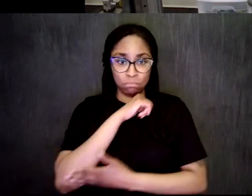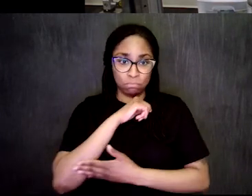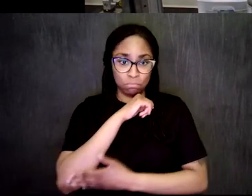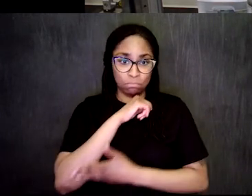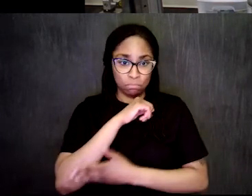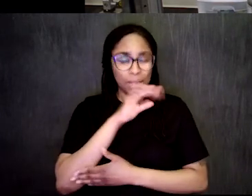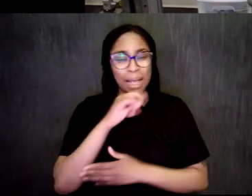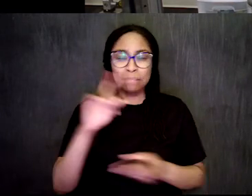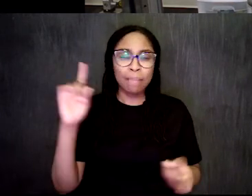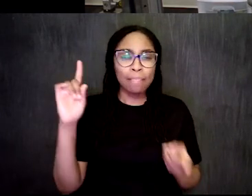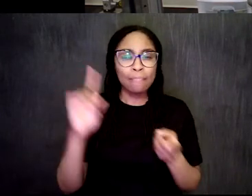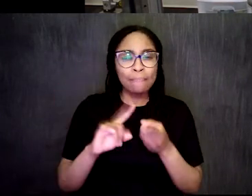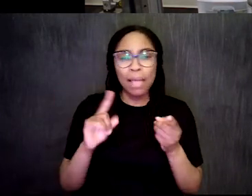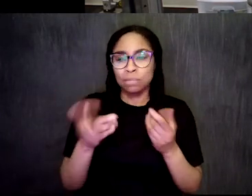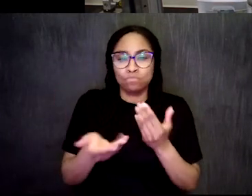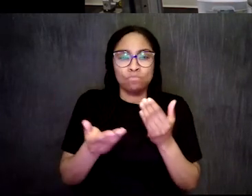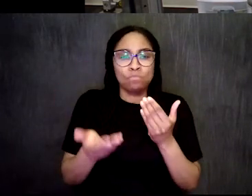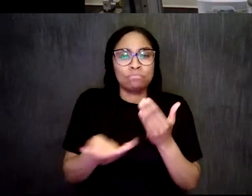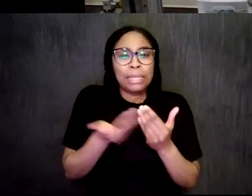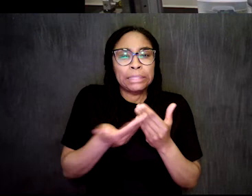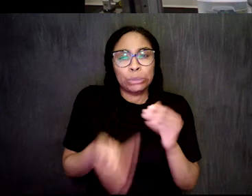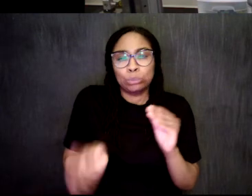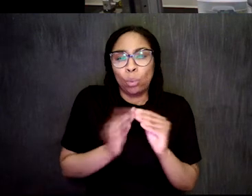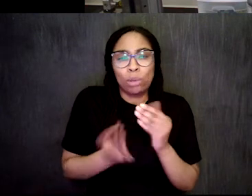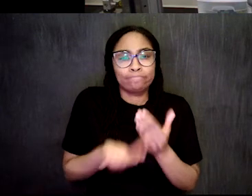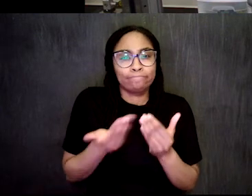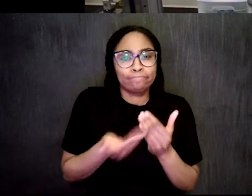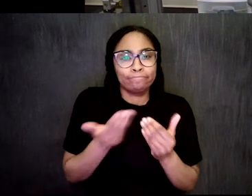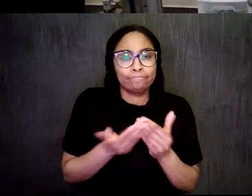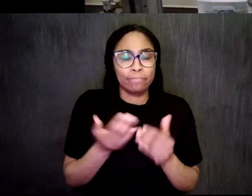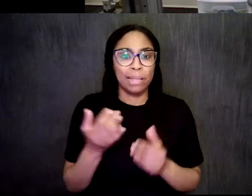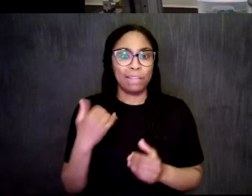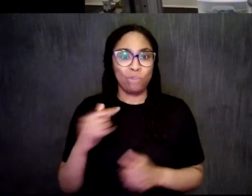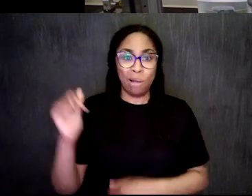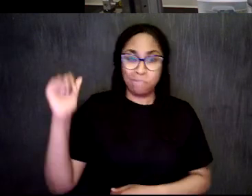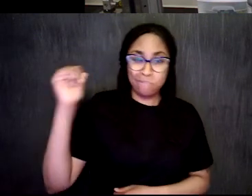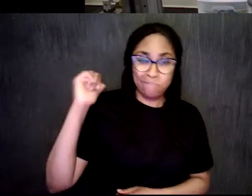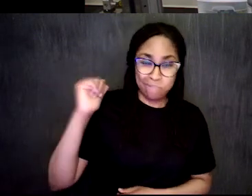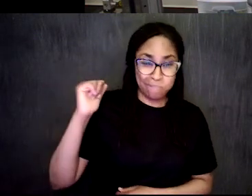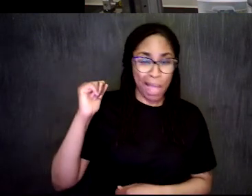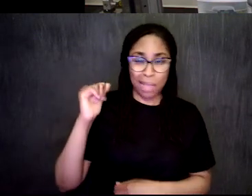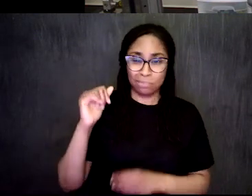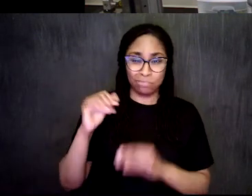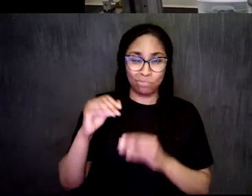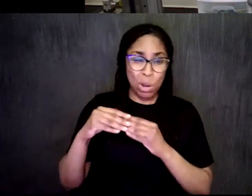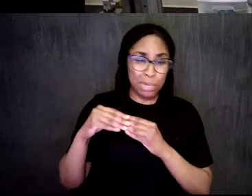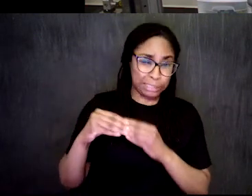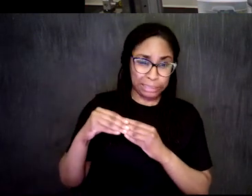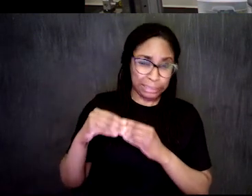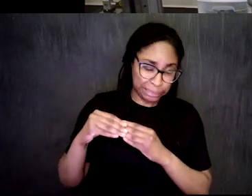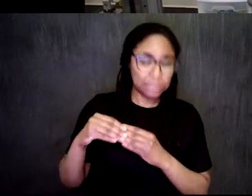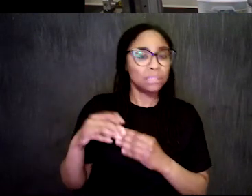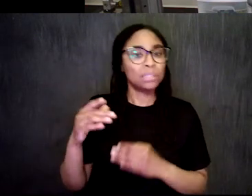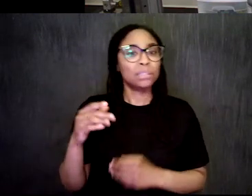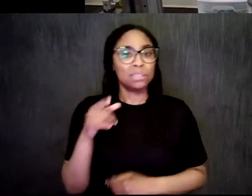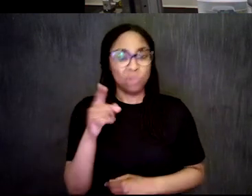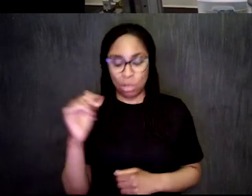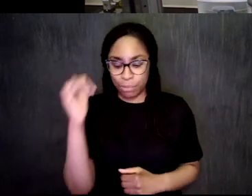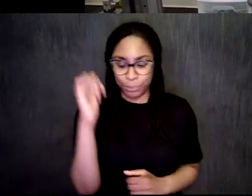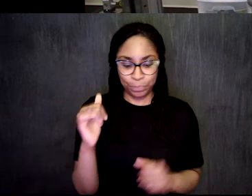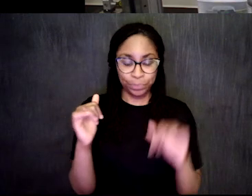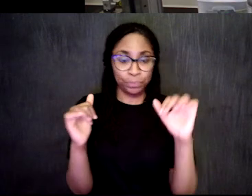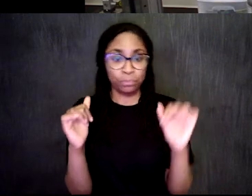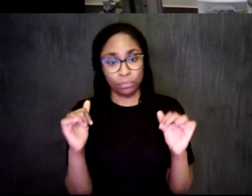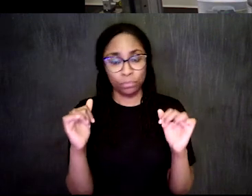your elbows, which are a little bit less intense, a little bit easier to do, especially if you have more back stiffness than